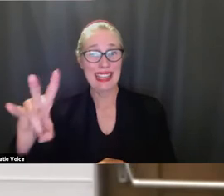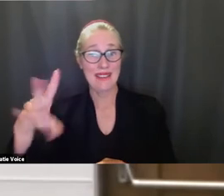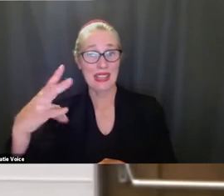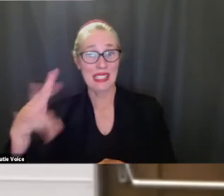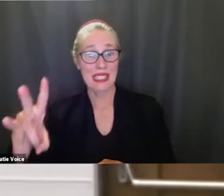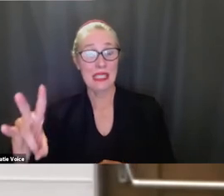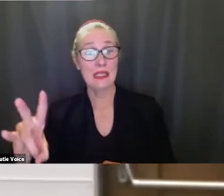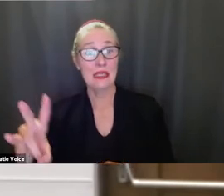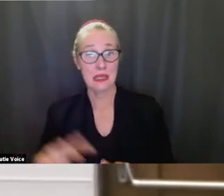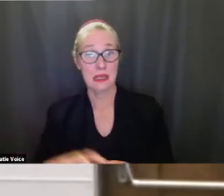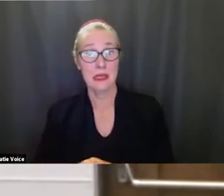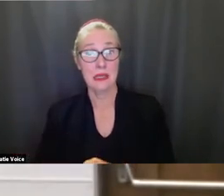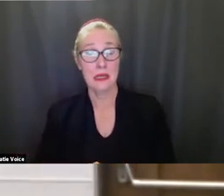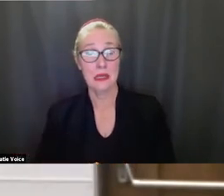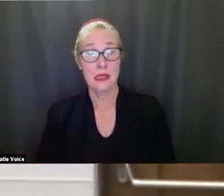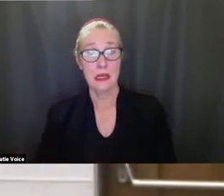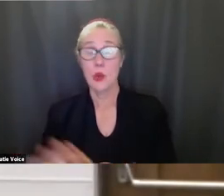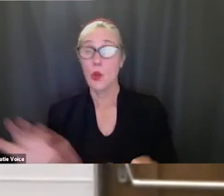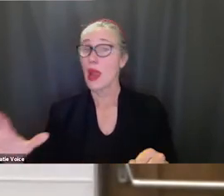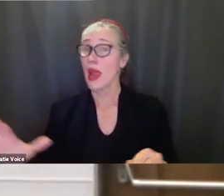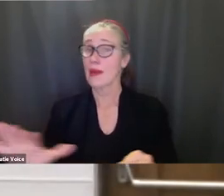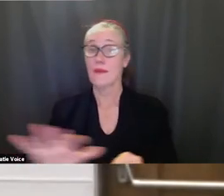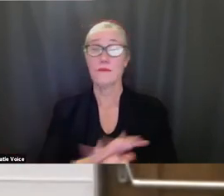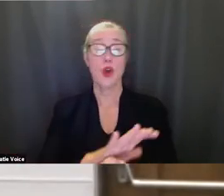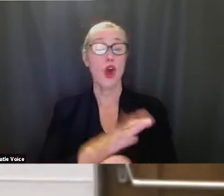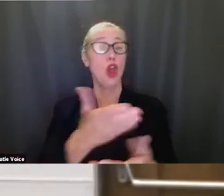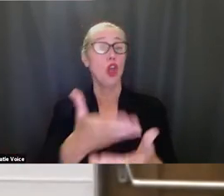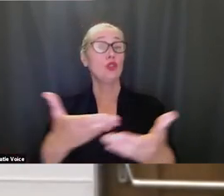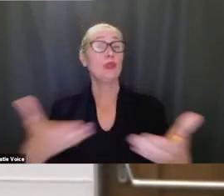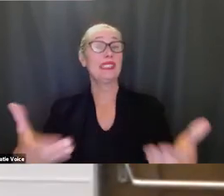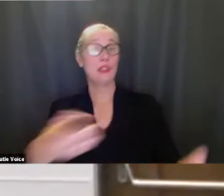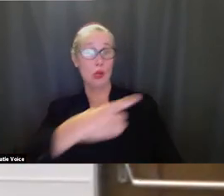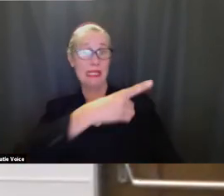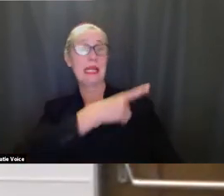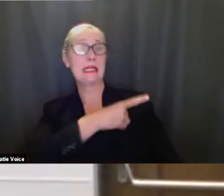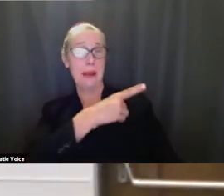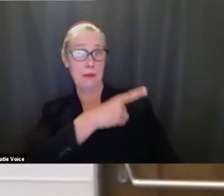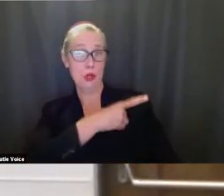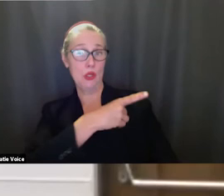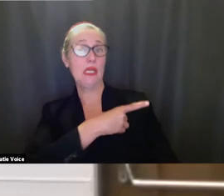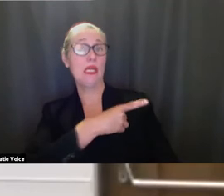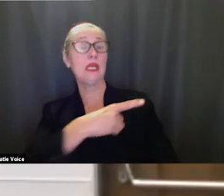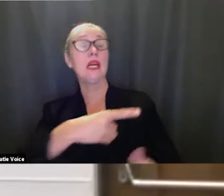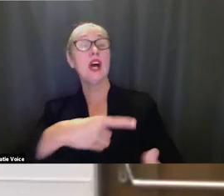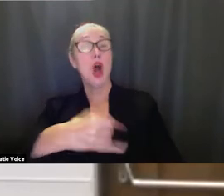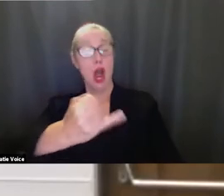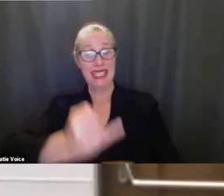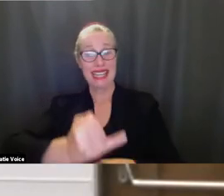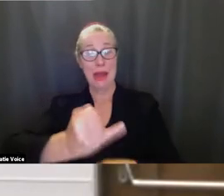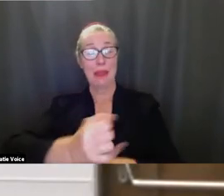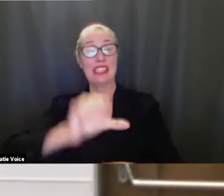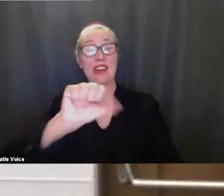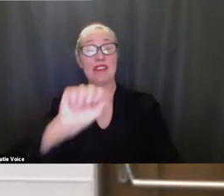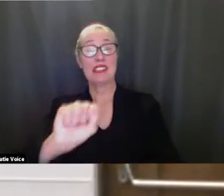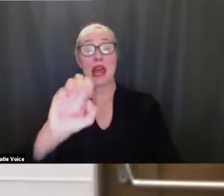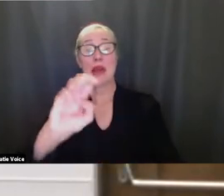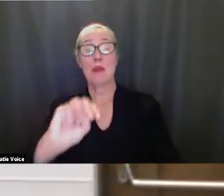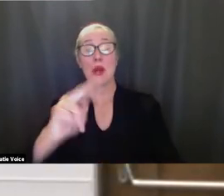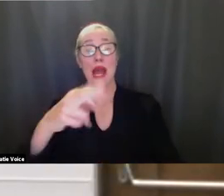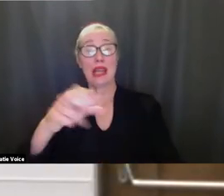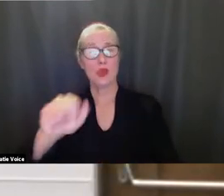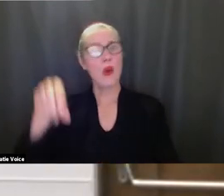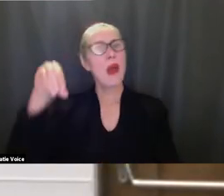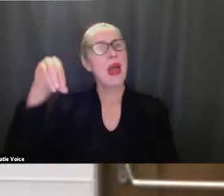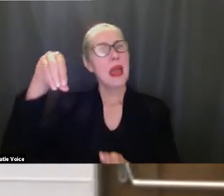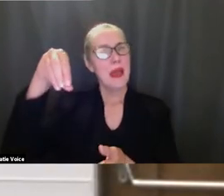a school resource deputy on the campus of san marcos high school and that deputy was funded